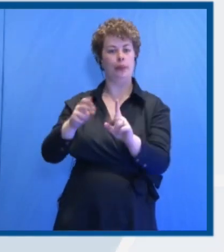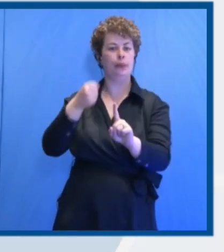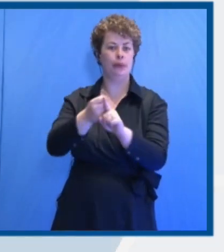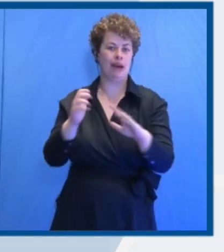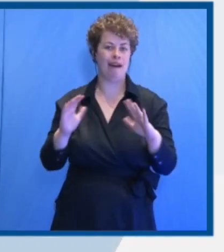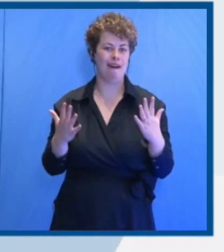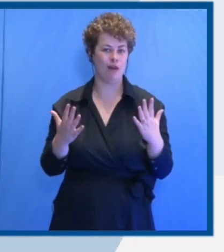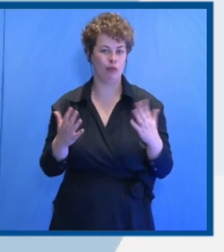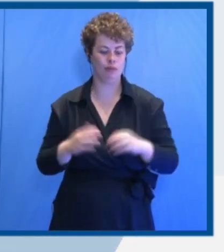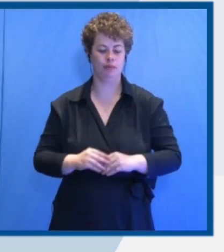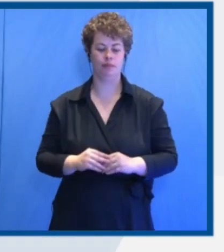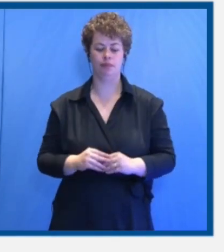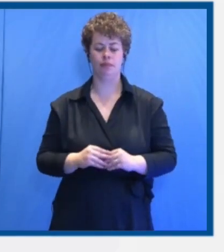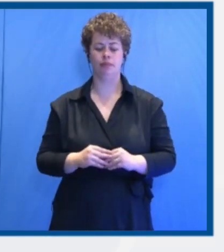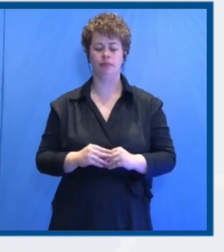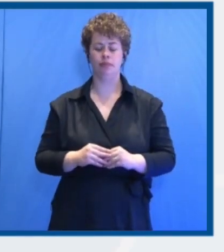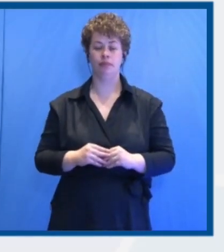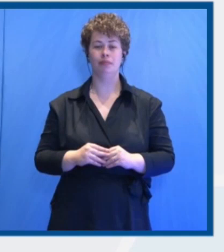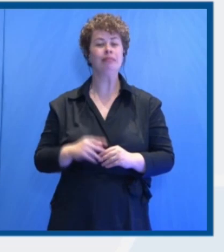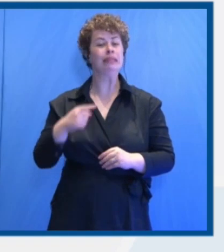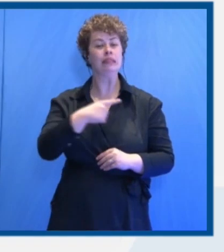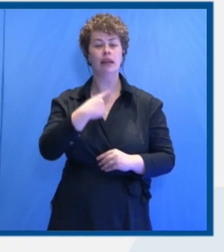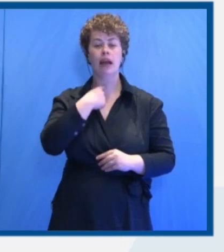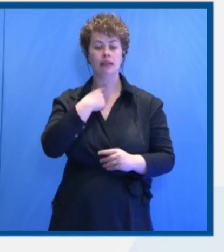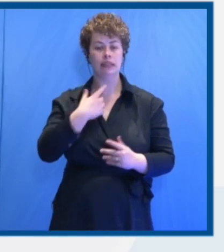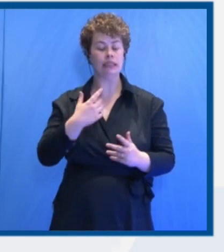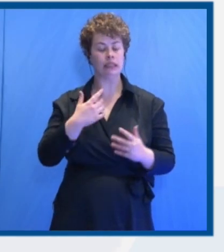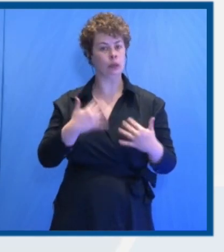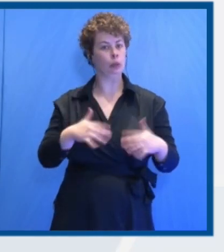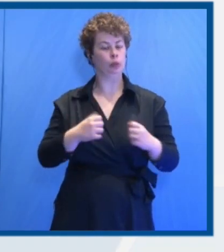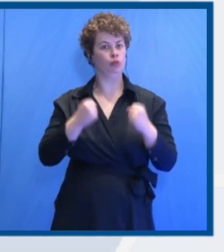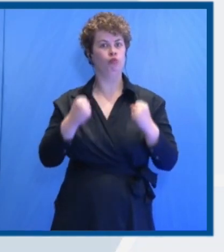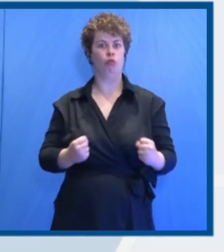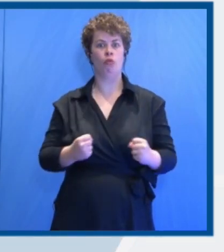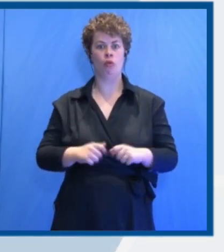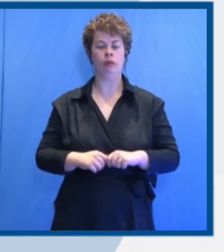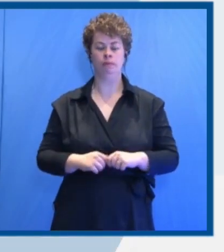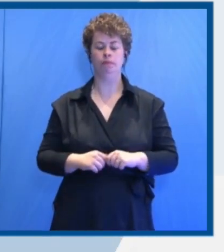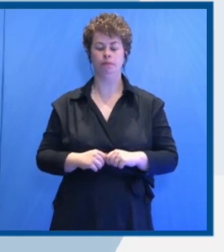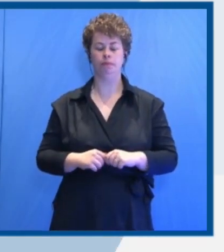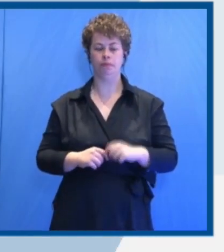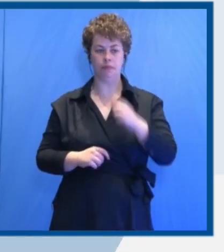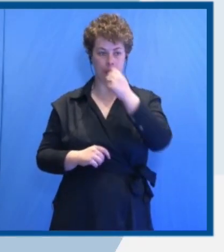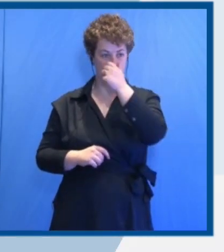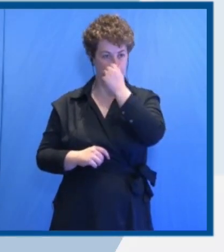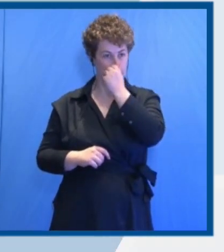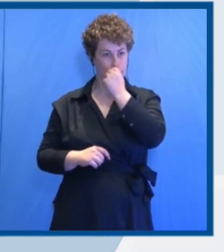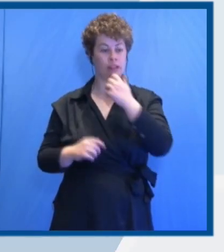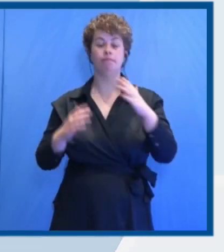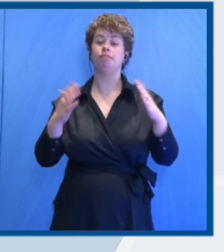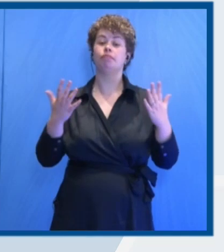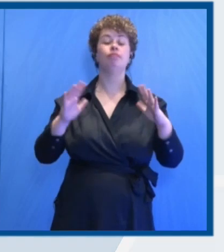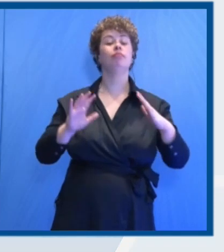via public-private partnership should be promoted to mobilize crowdsourcing scheme for disaster mitigation and